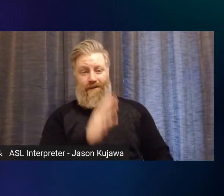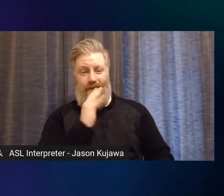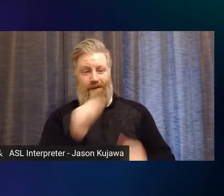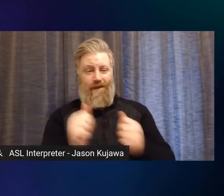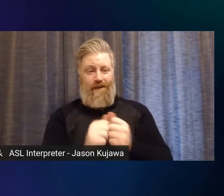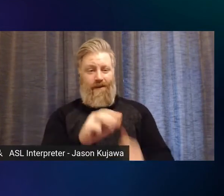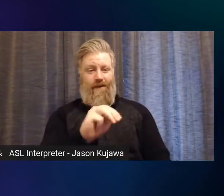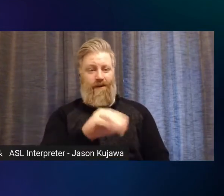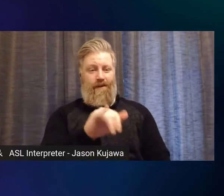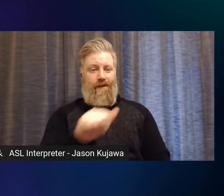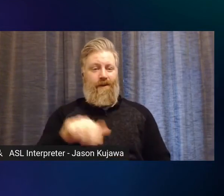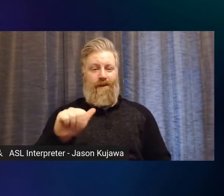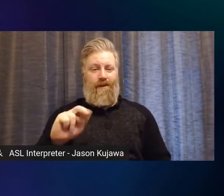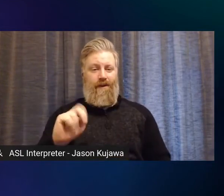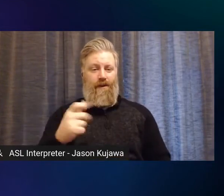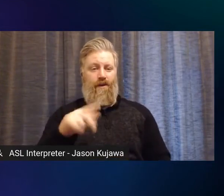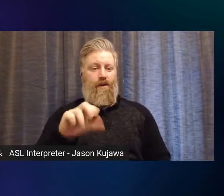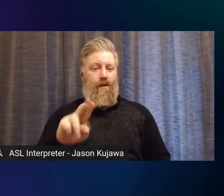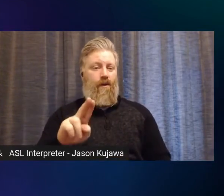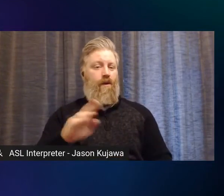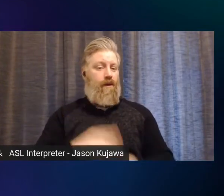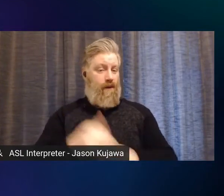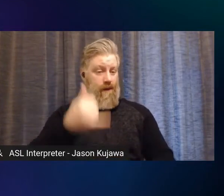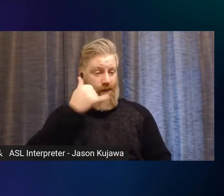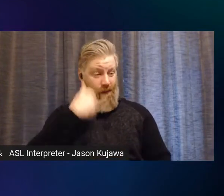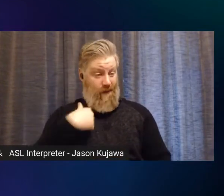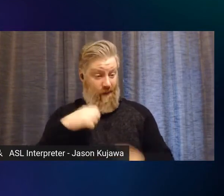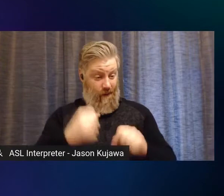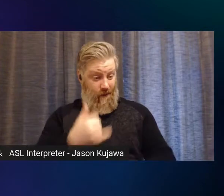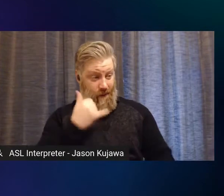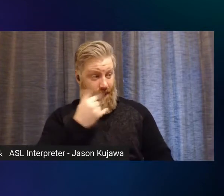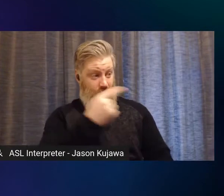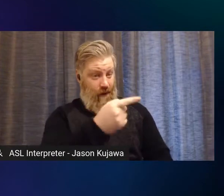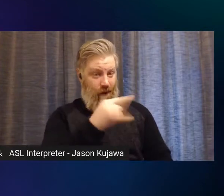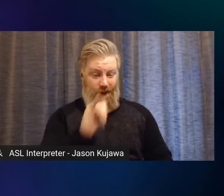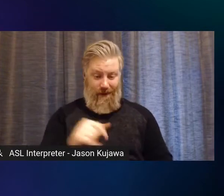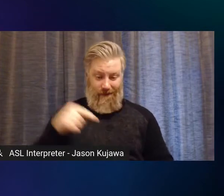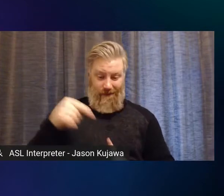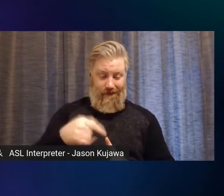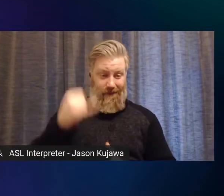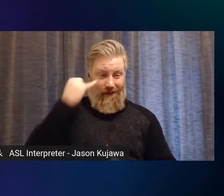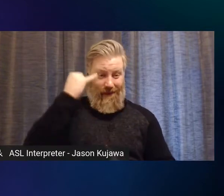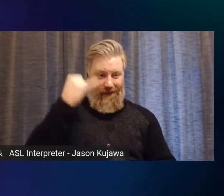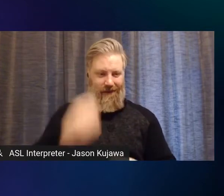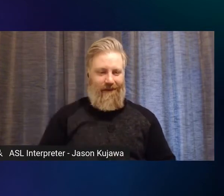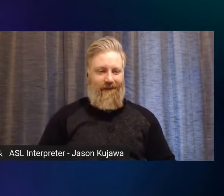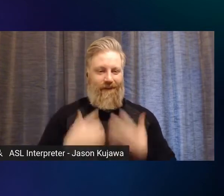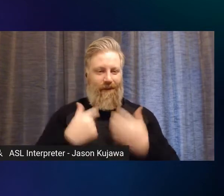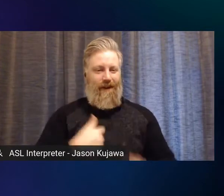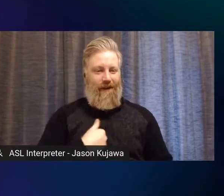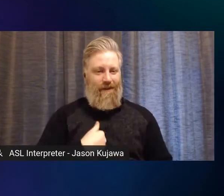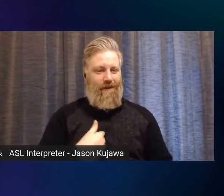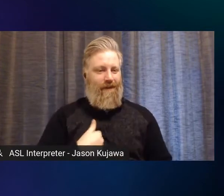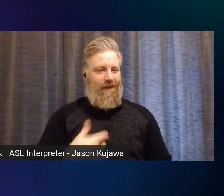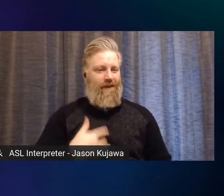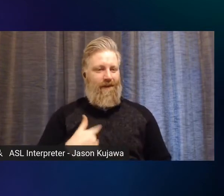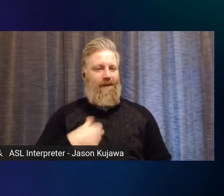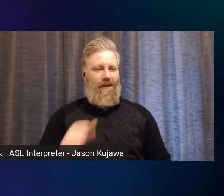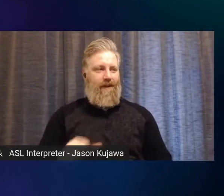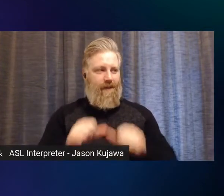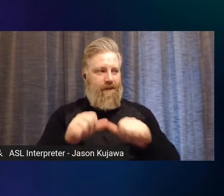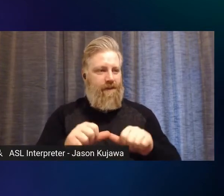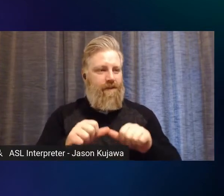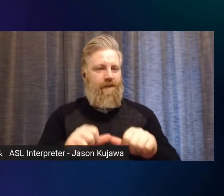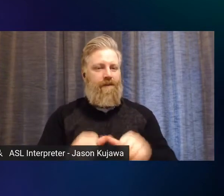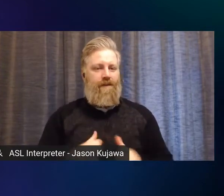just the notion I could call her was enough to inspire me. Was enough to make me feel like I could keep going and keep trying to be who